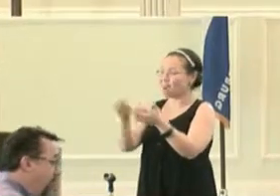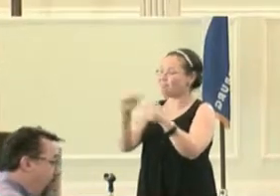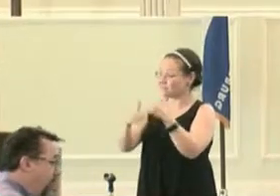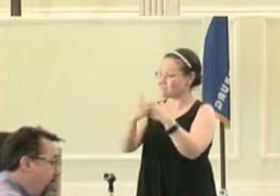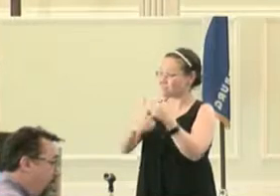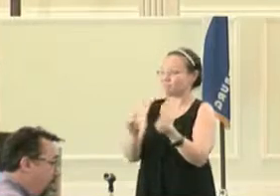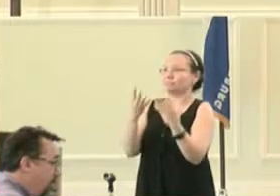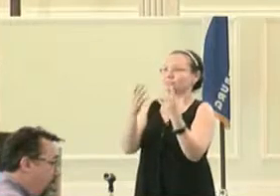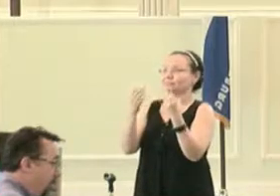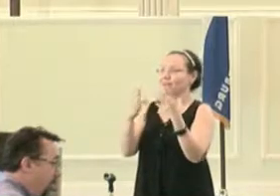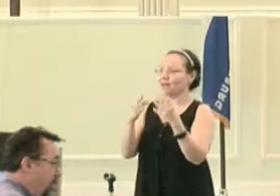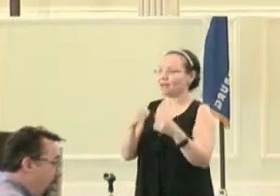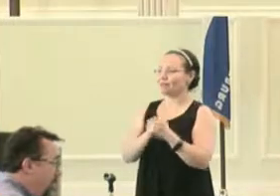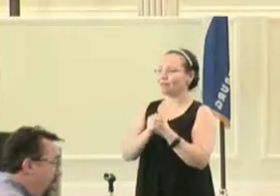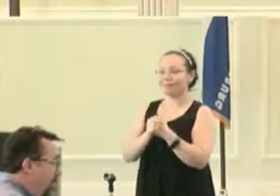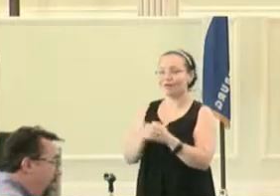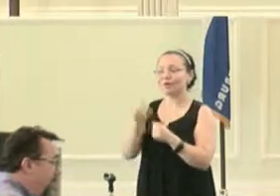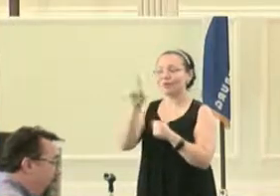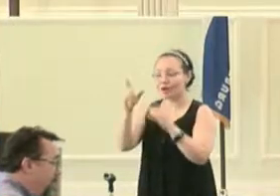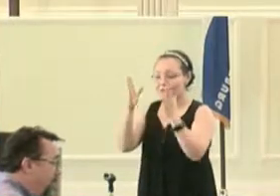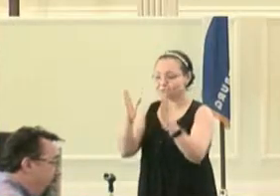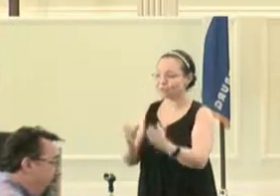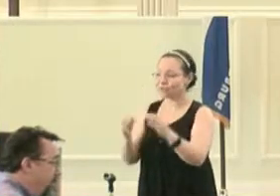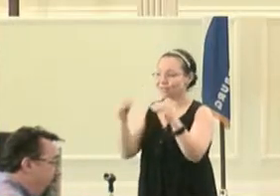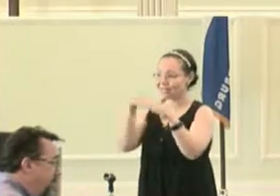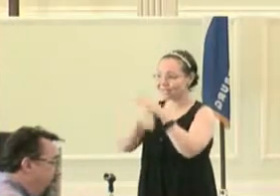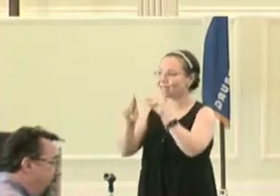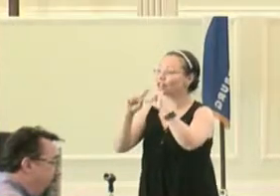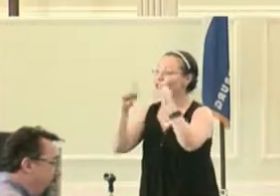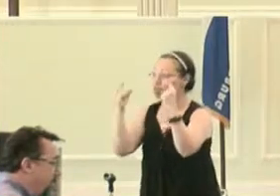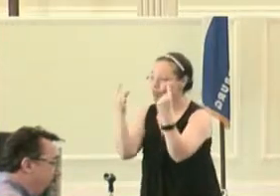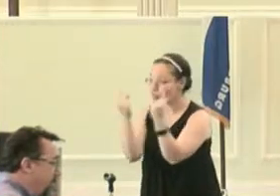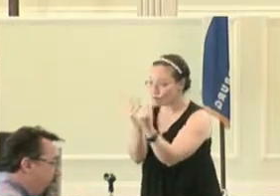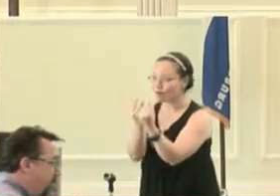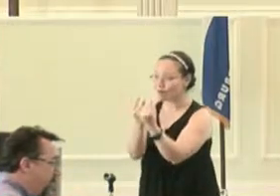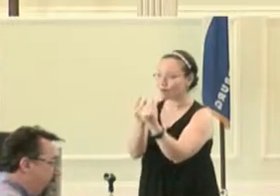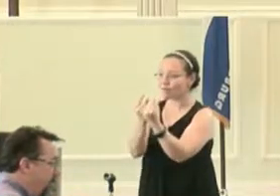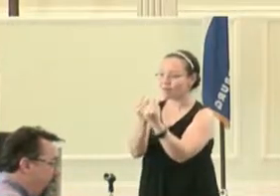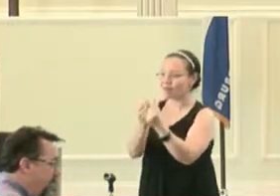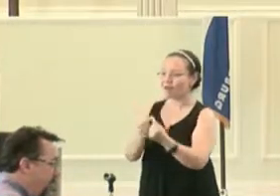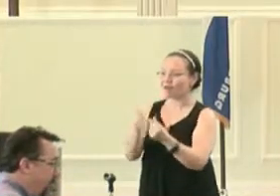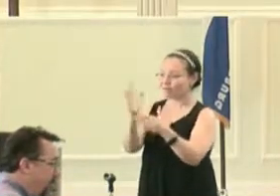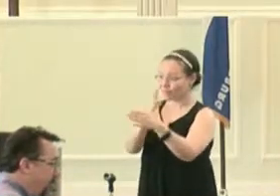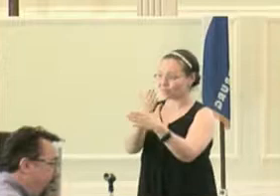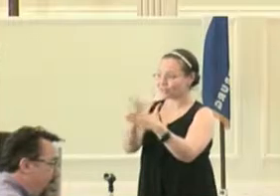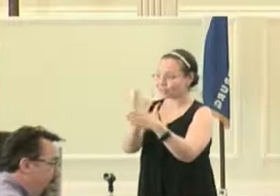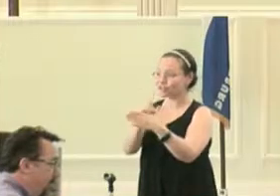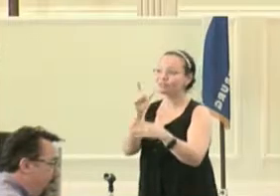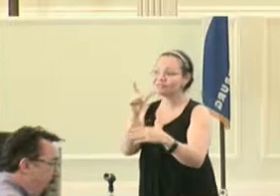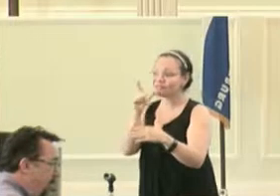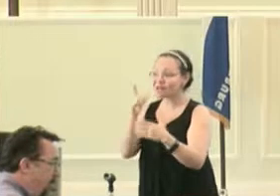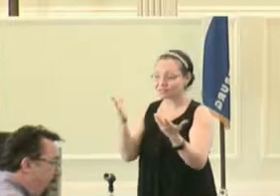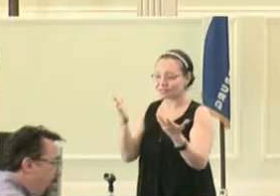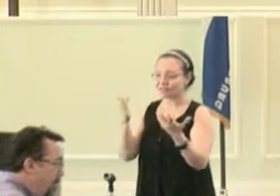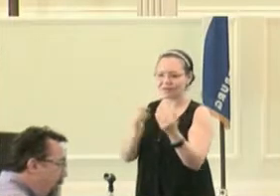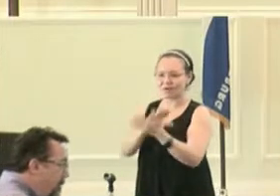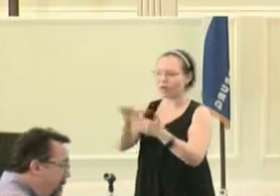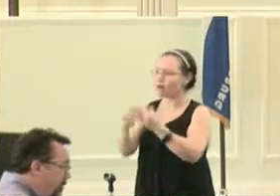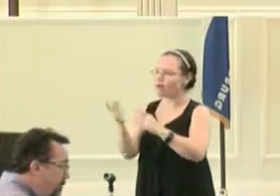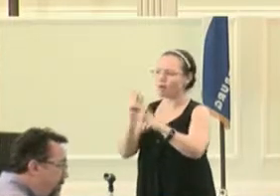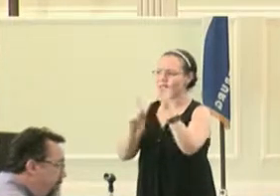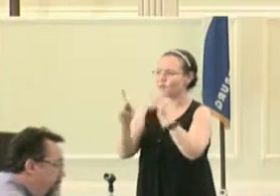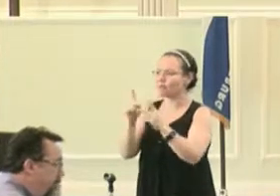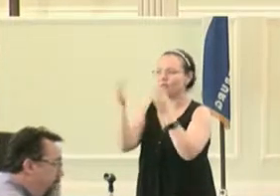person who was willing to share their lunch. Those people had been listening to Jesus all day long,